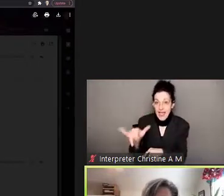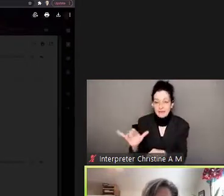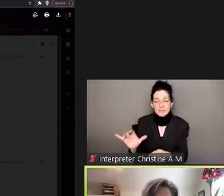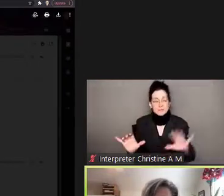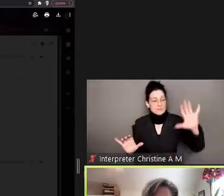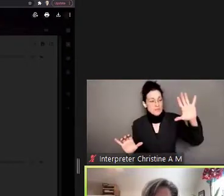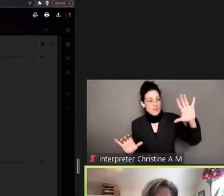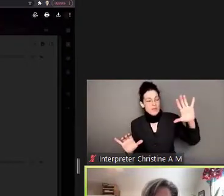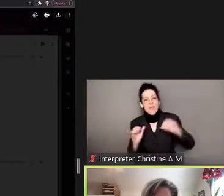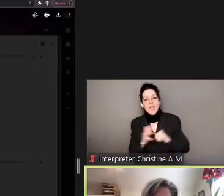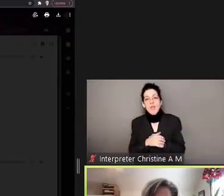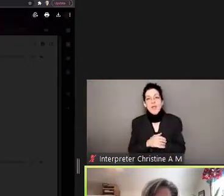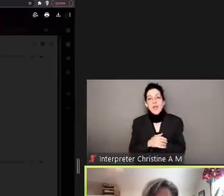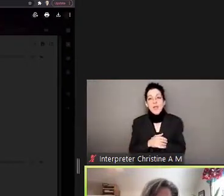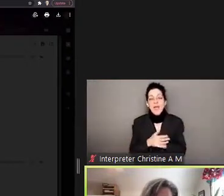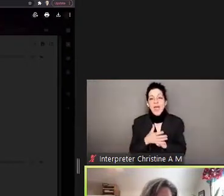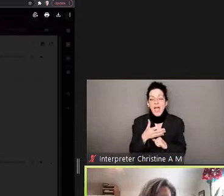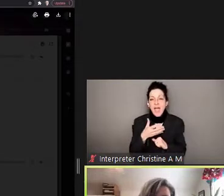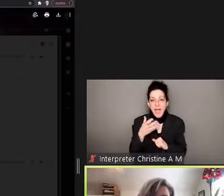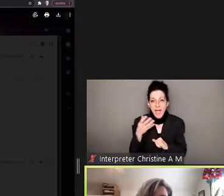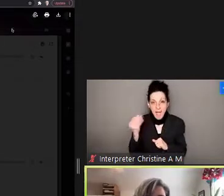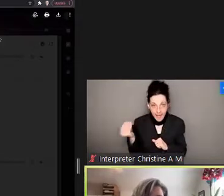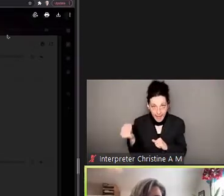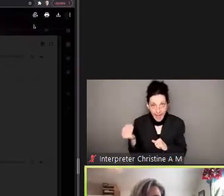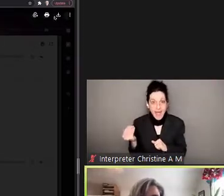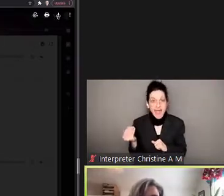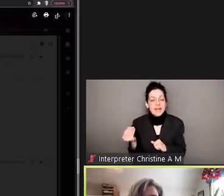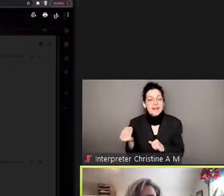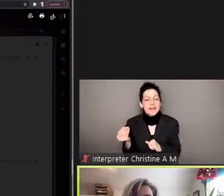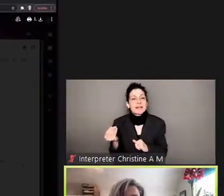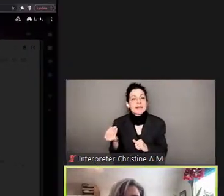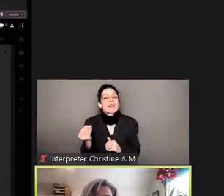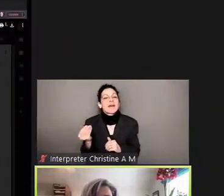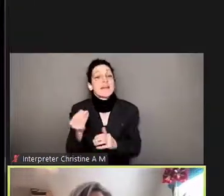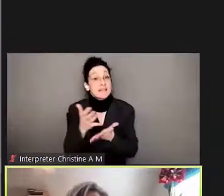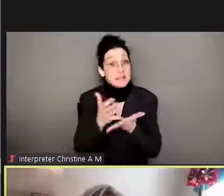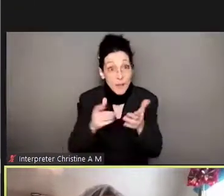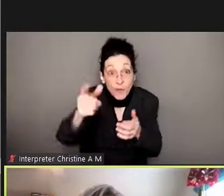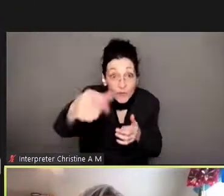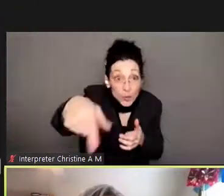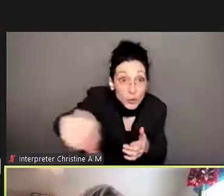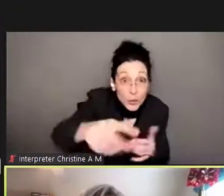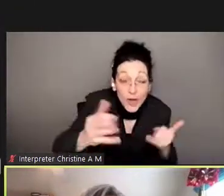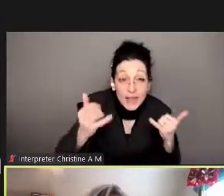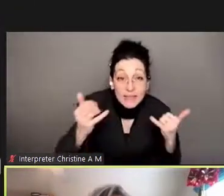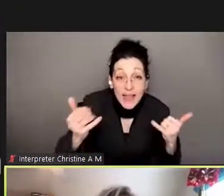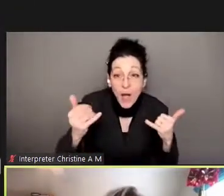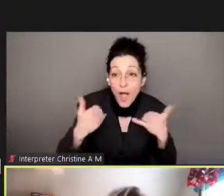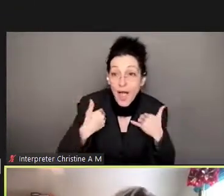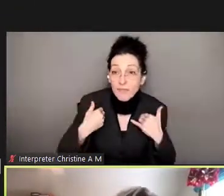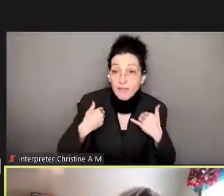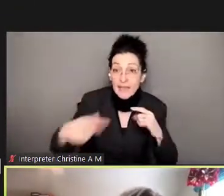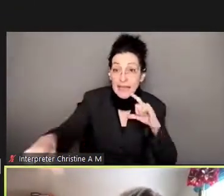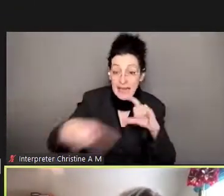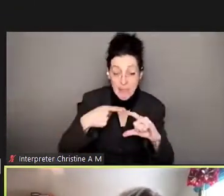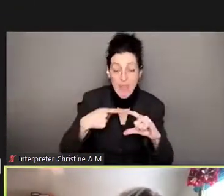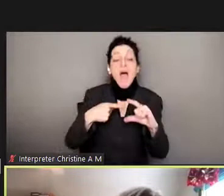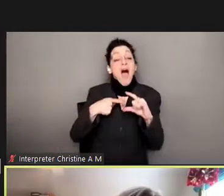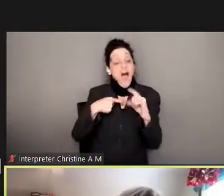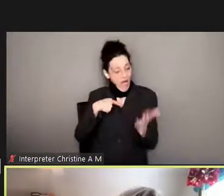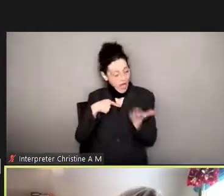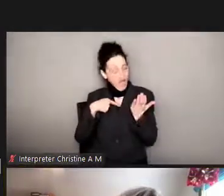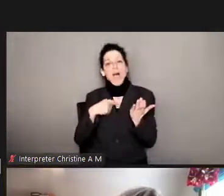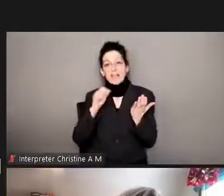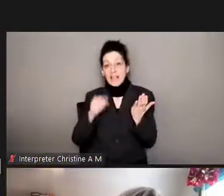And those people who are retrieving it from their email probably also see it on their own computers. So I'm going